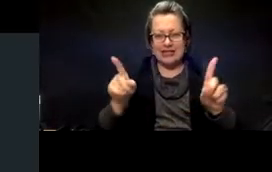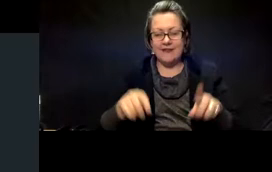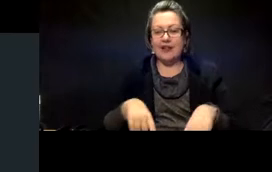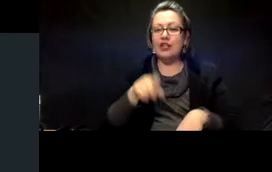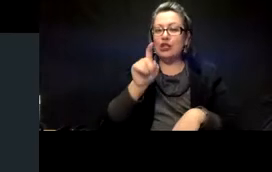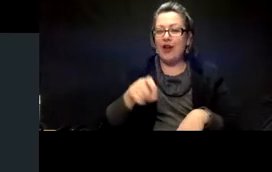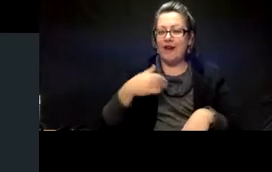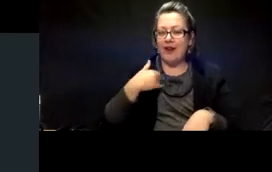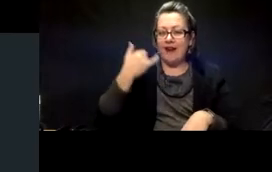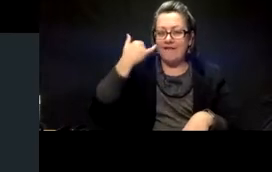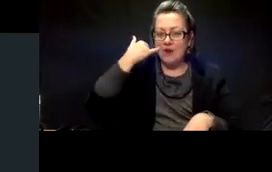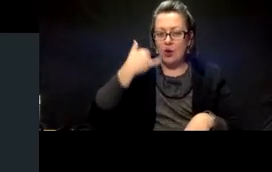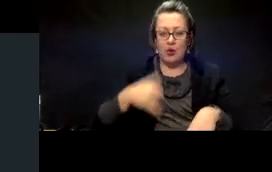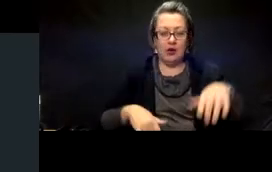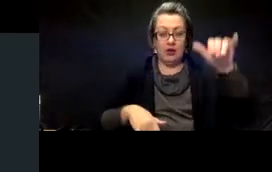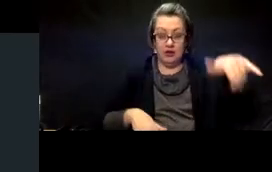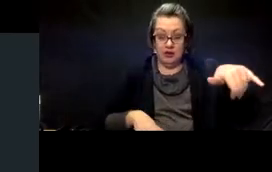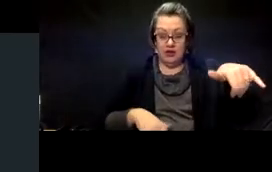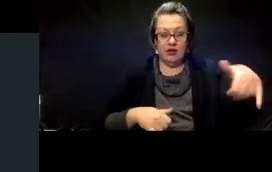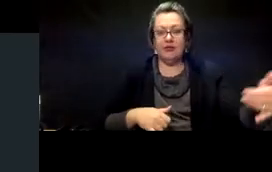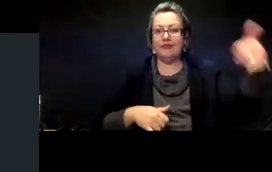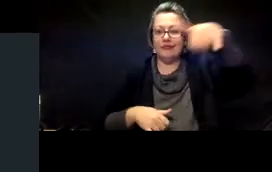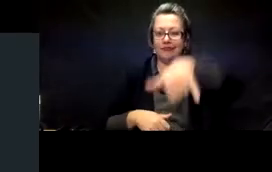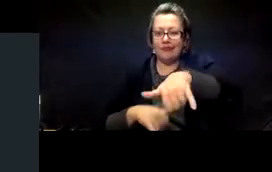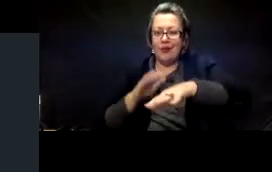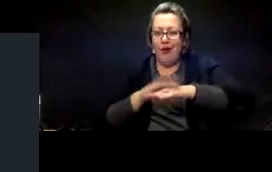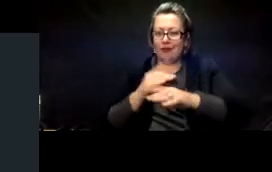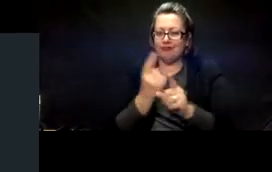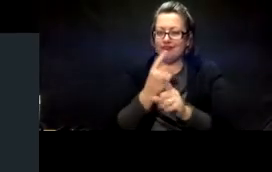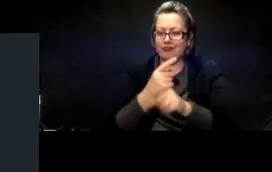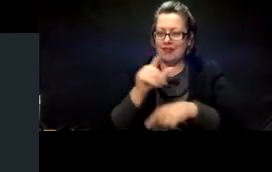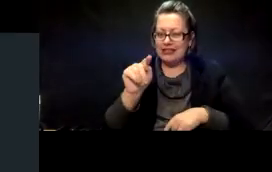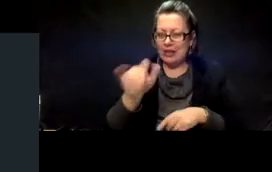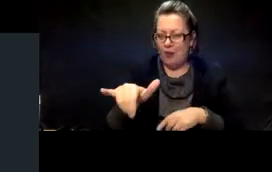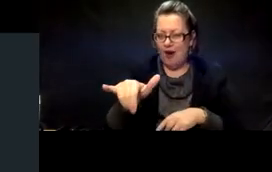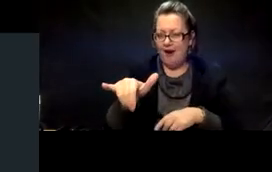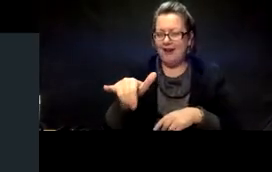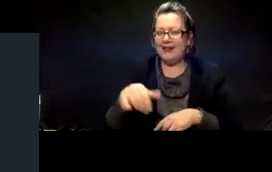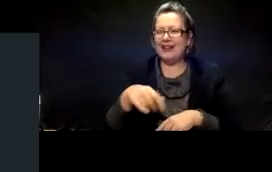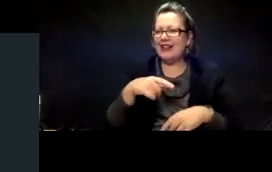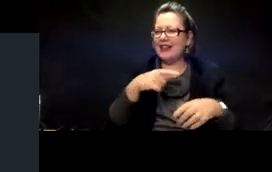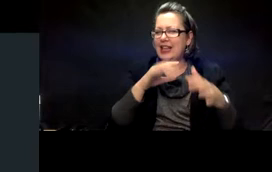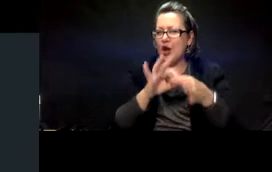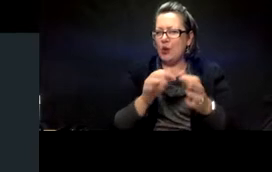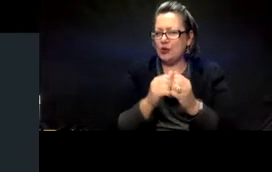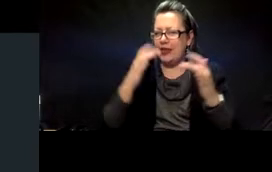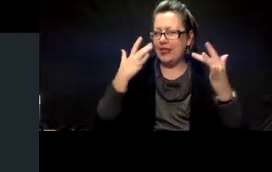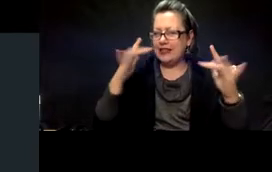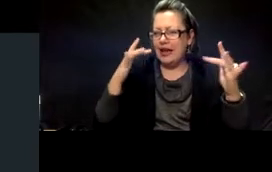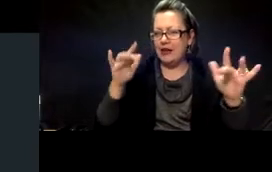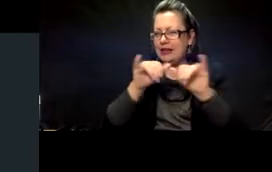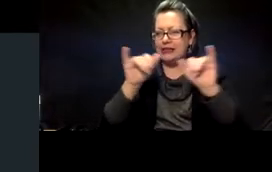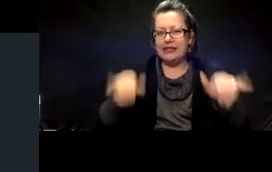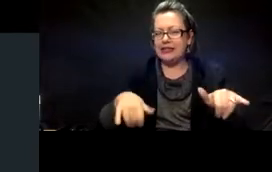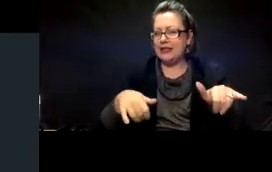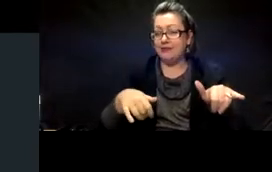So this phone is a little bit different. You have to have your phone and then you pick it up off the hook